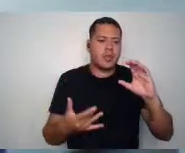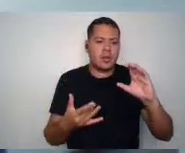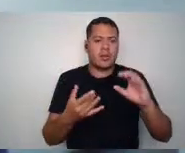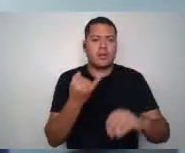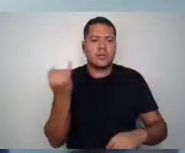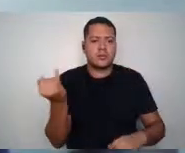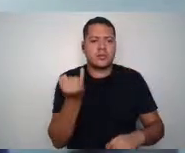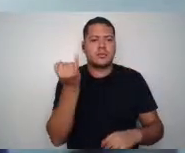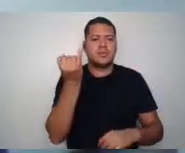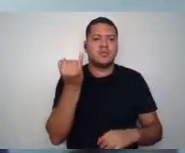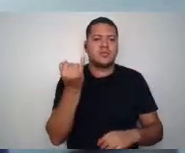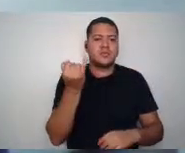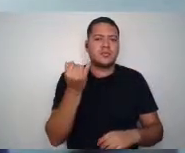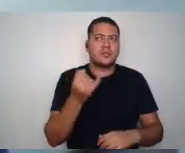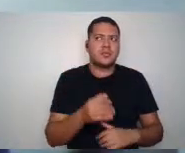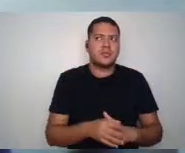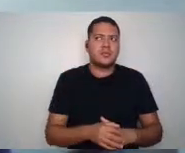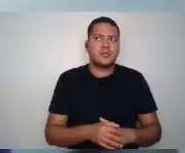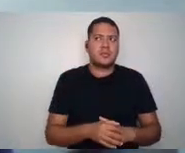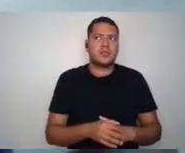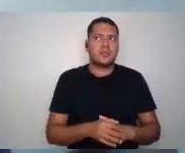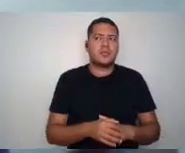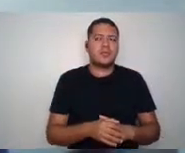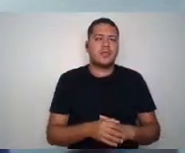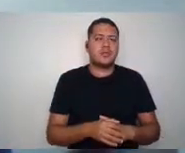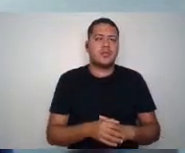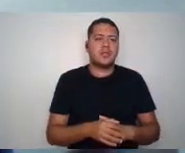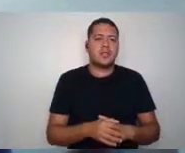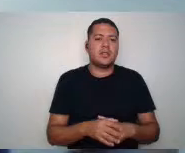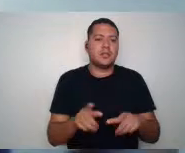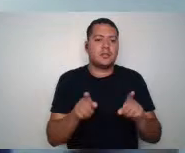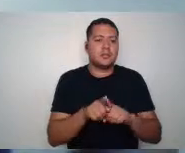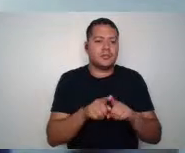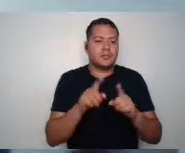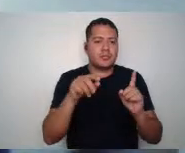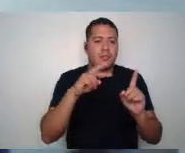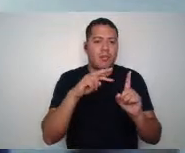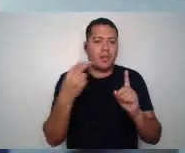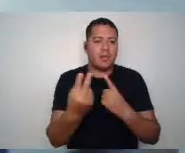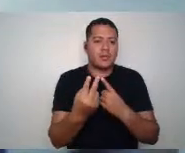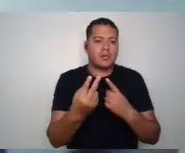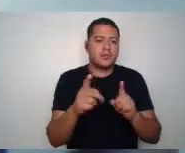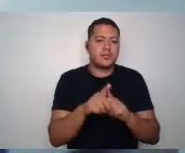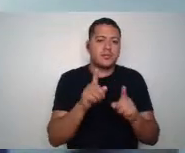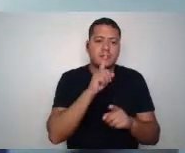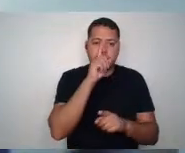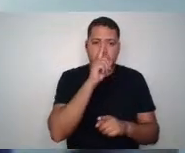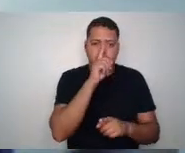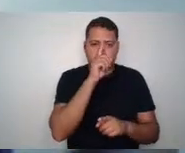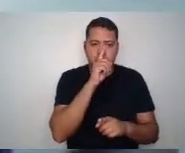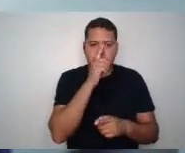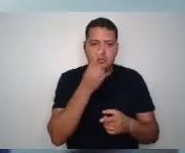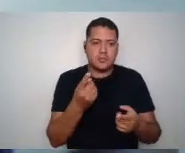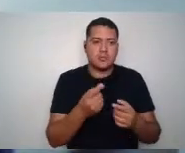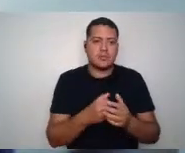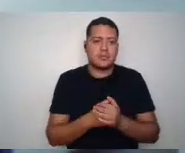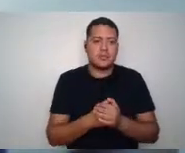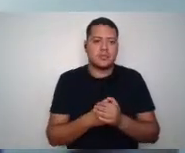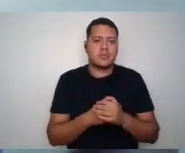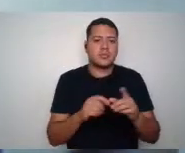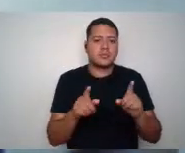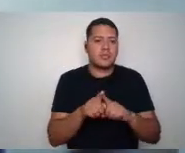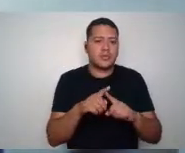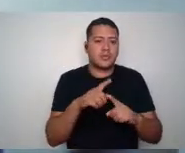many important topics and so many important aspects, and considering the